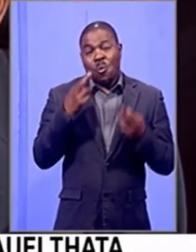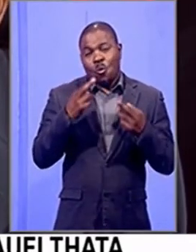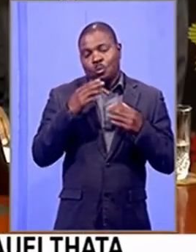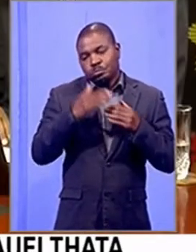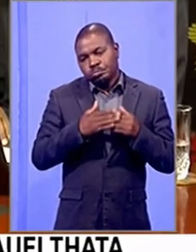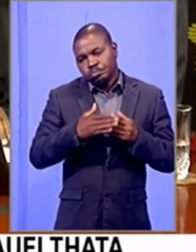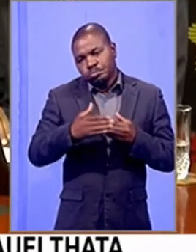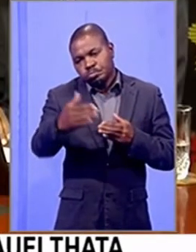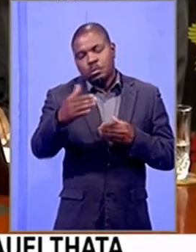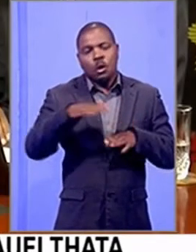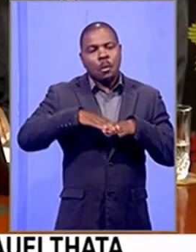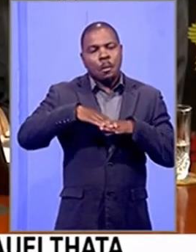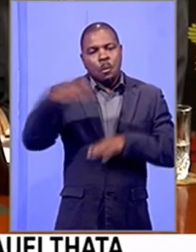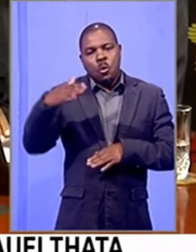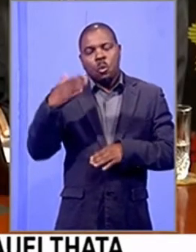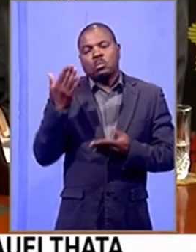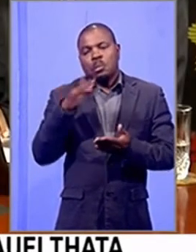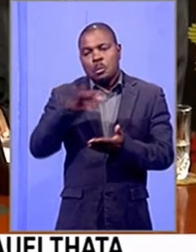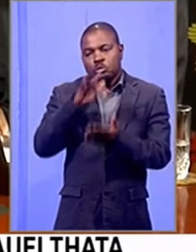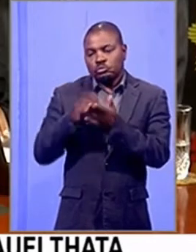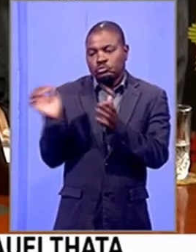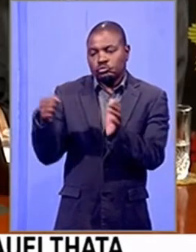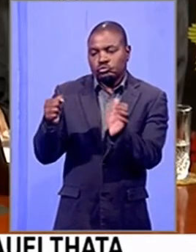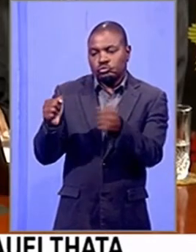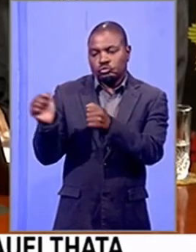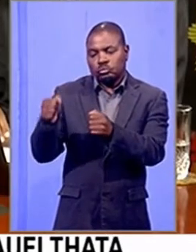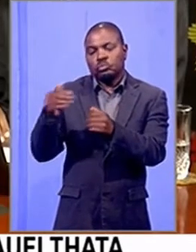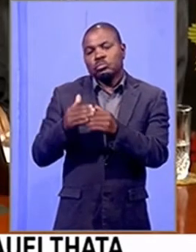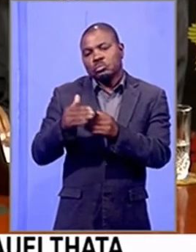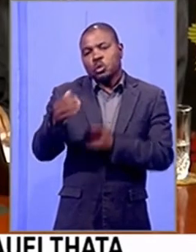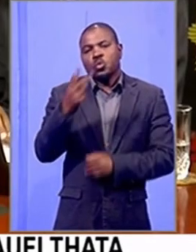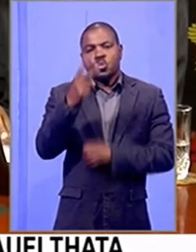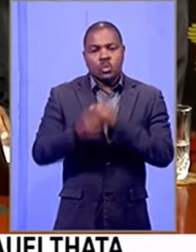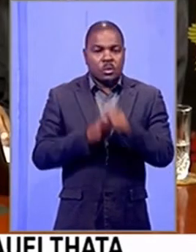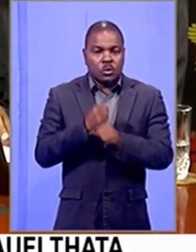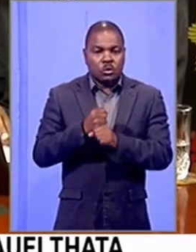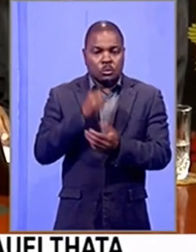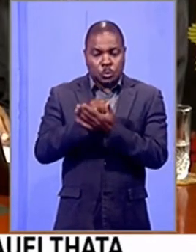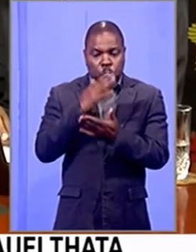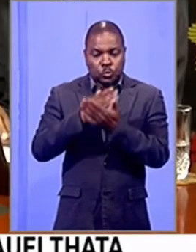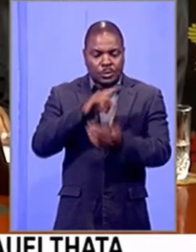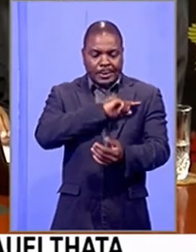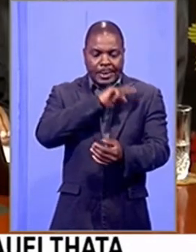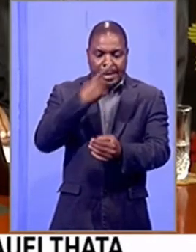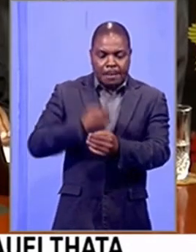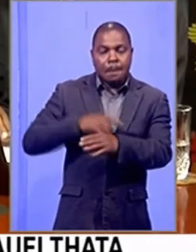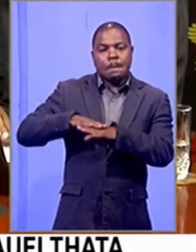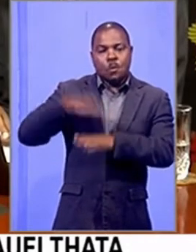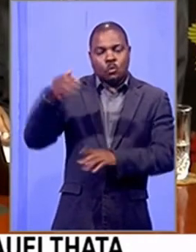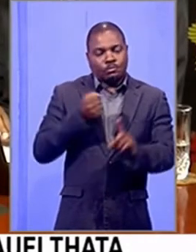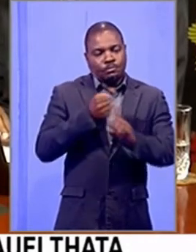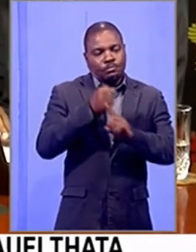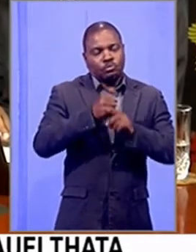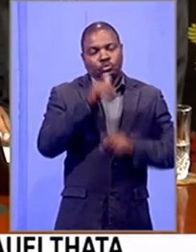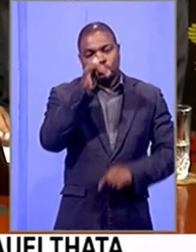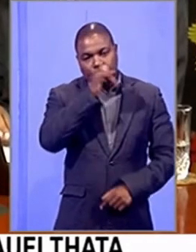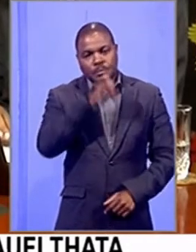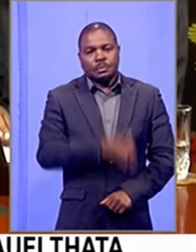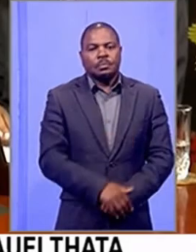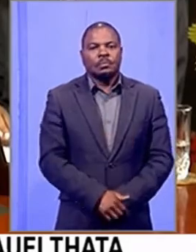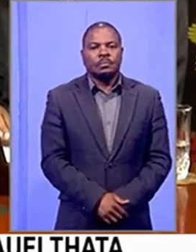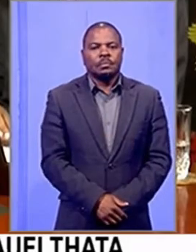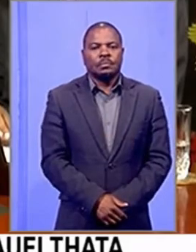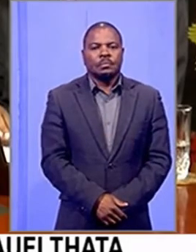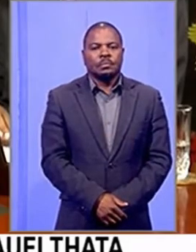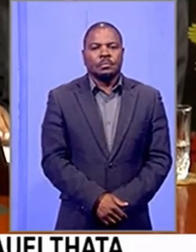tsa diphatlatiro mo lephateng leno mo sebakeng sa dingwaga di le 2 go matlafatsa bokgoni jwa yone jwa go lwantsha bosenyi. Thank you.